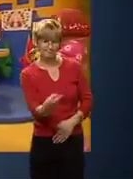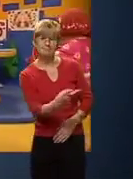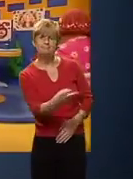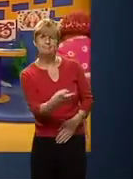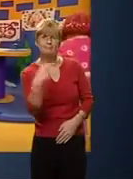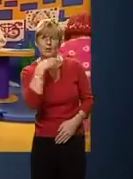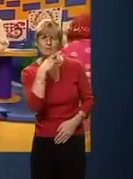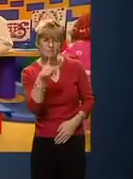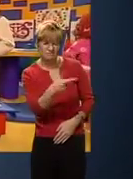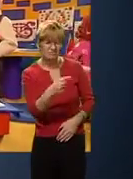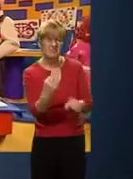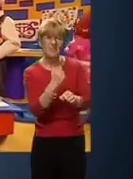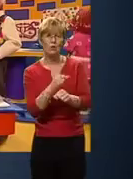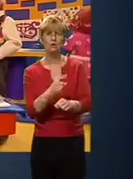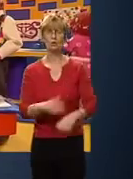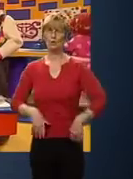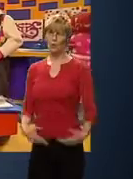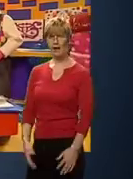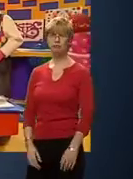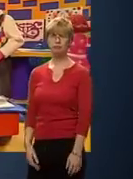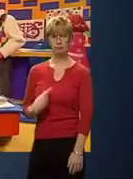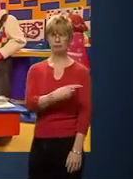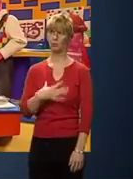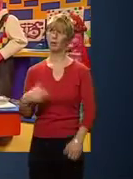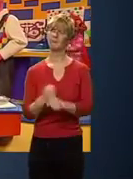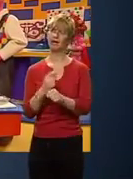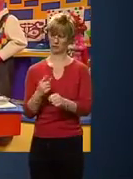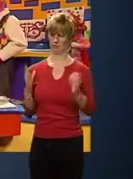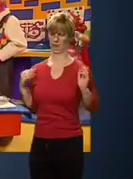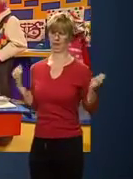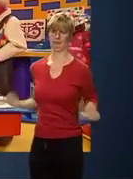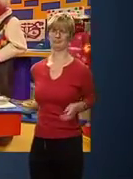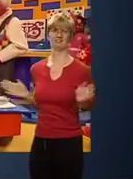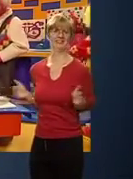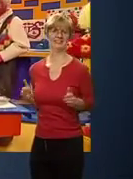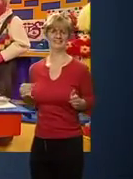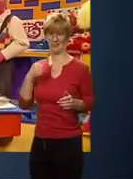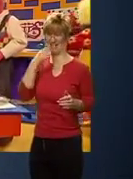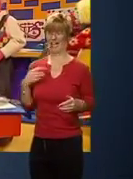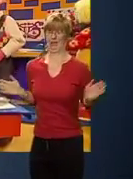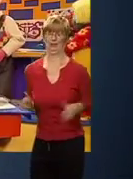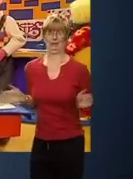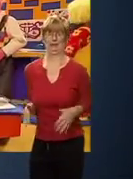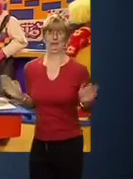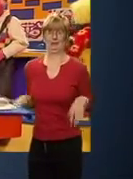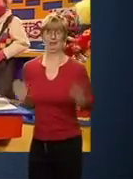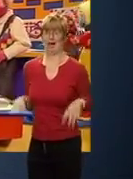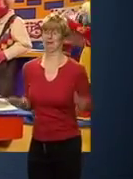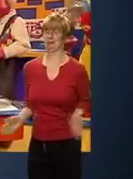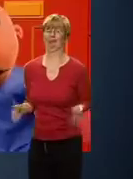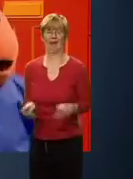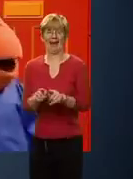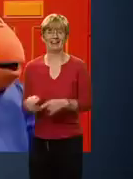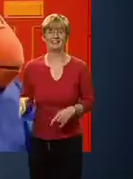then? We want to make big fins and we can flap. Yeah, so we can splash and splish and swim like